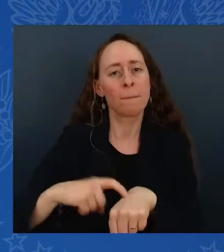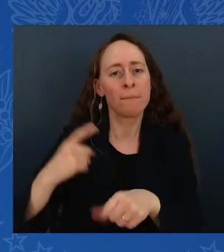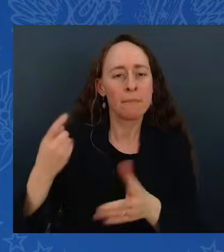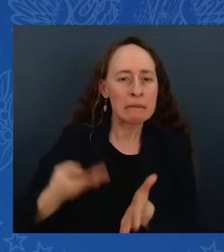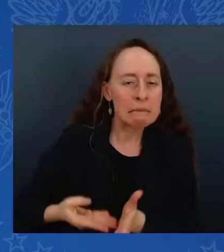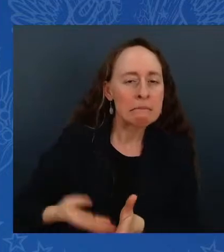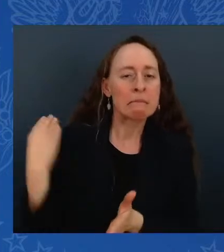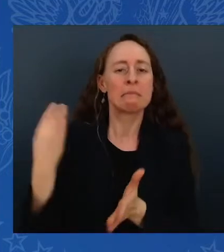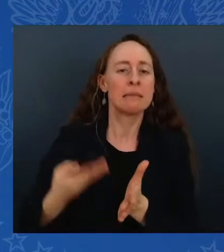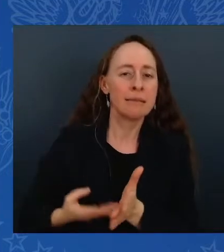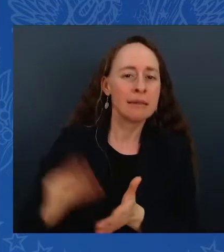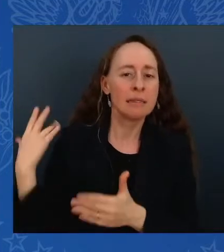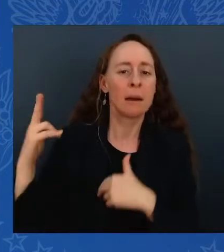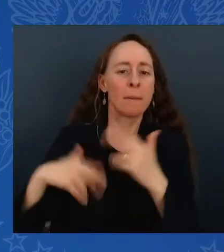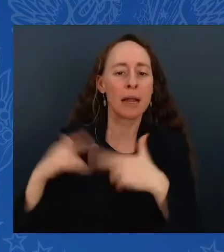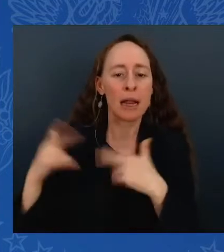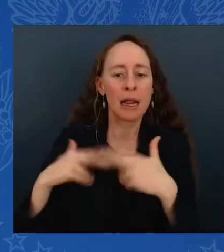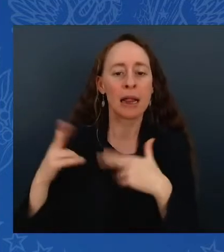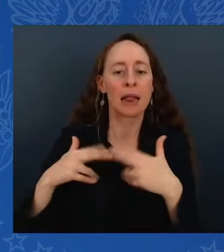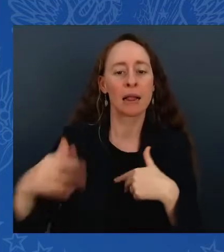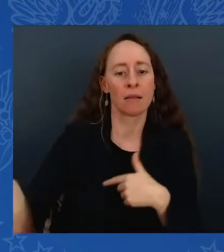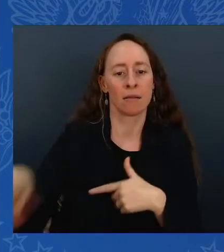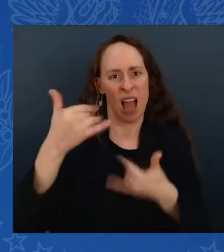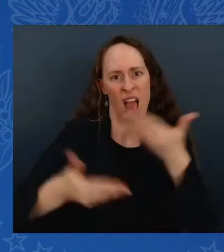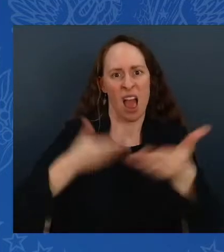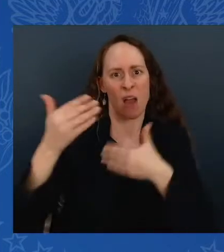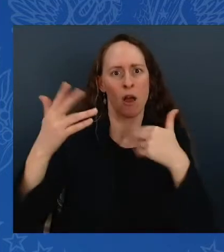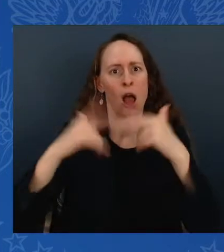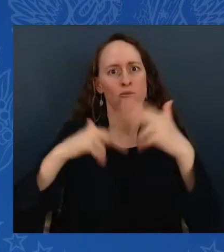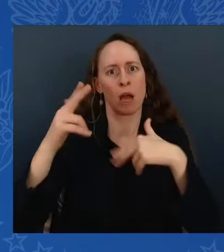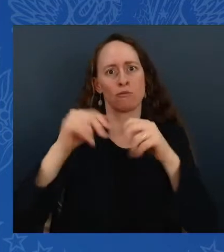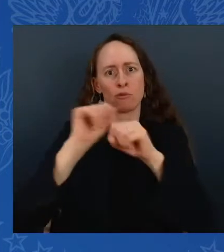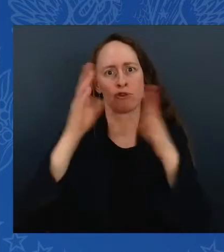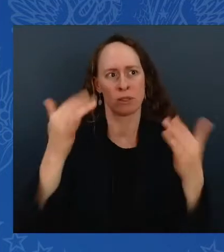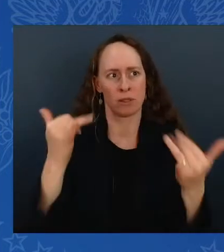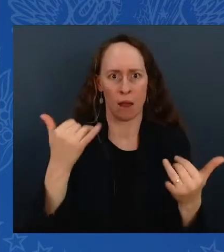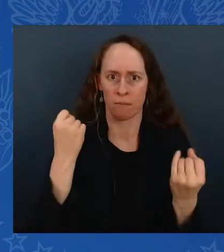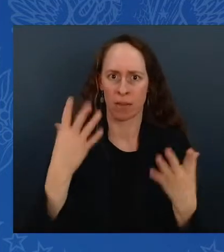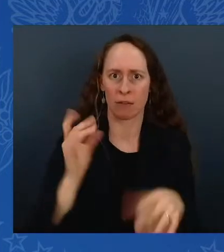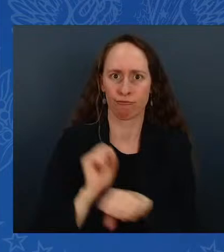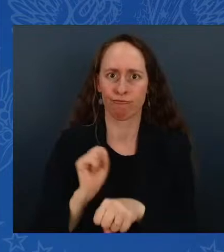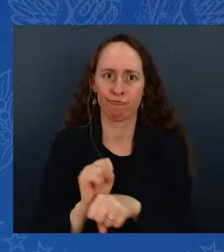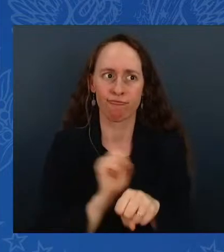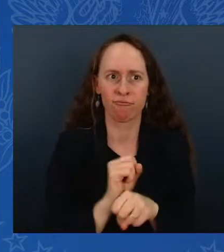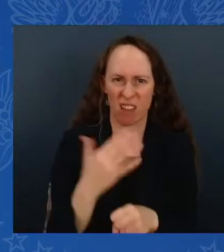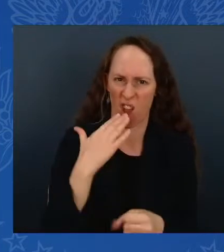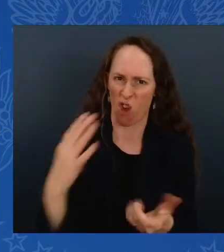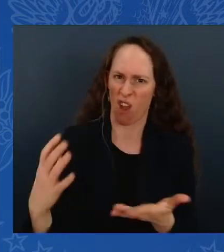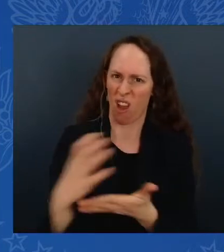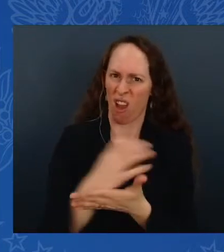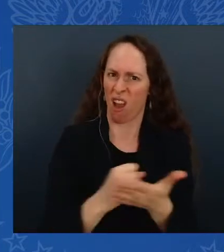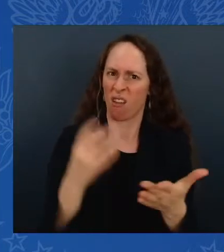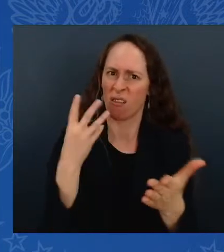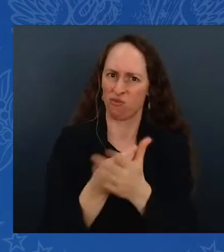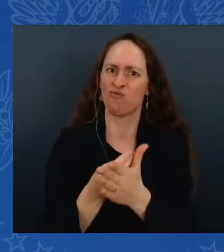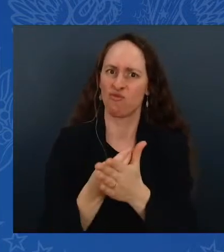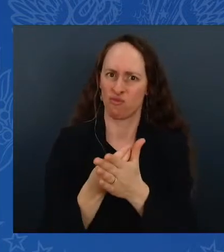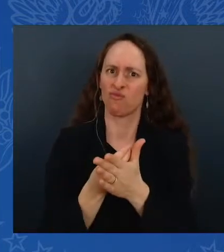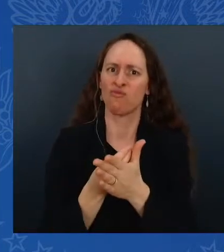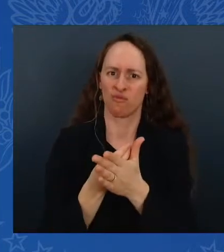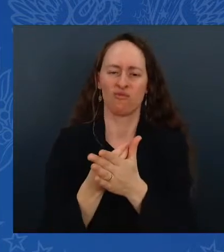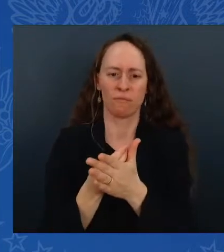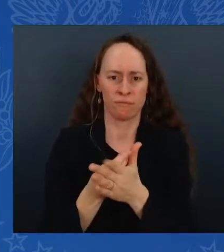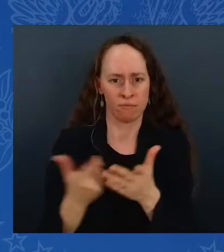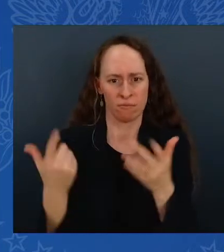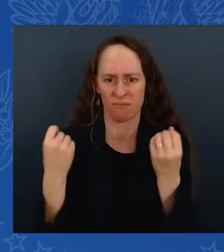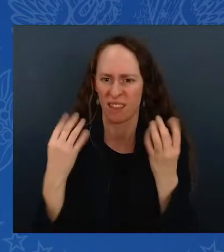good salaries. Already creating tens of thousands of jobs in construction facilities. But the American public's going, well,